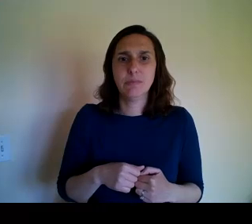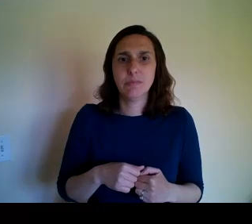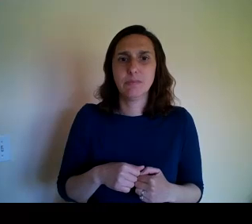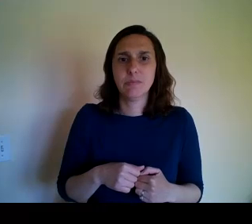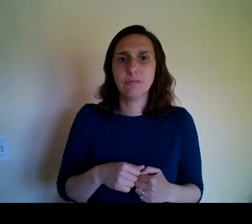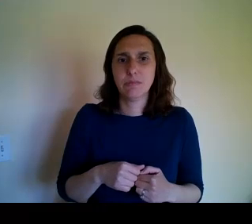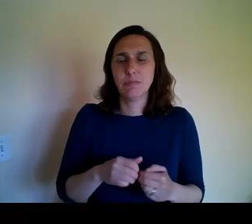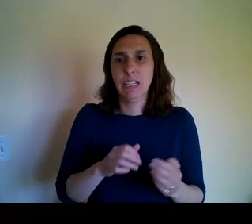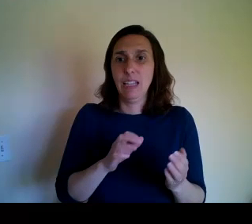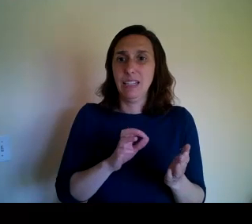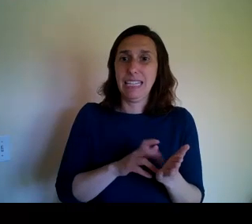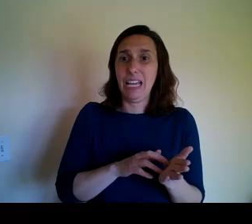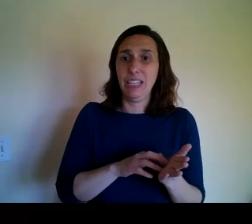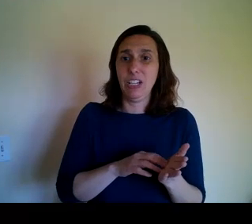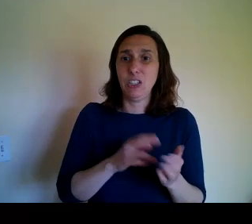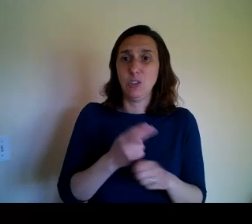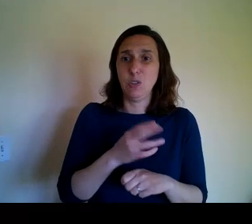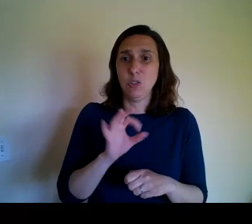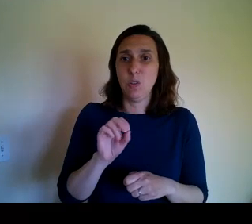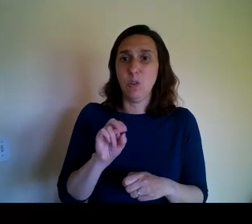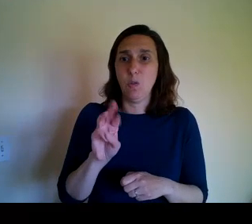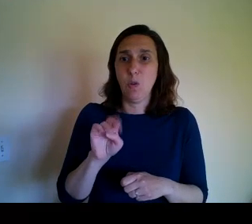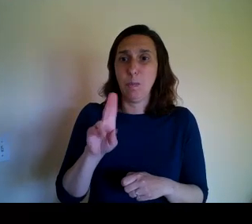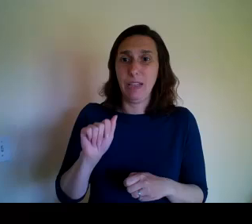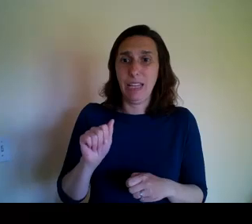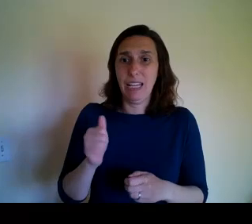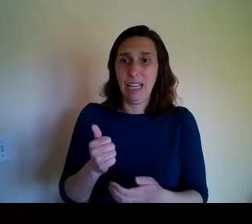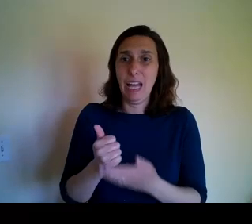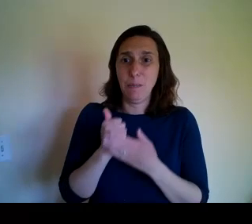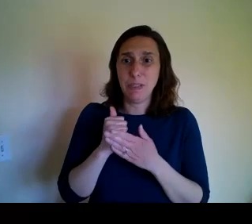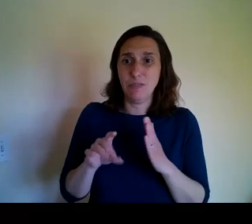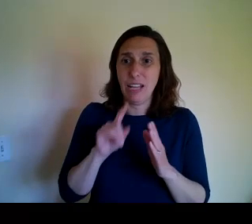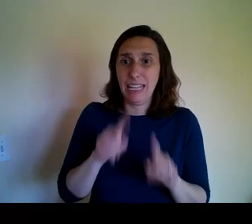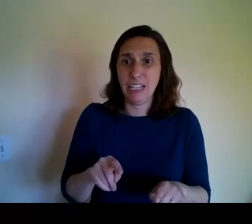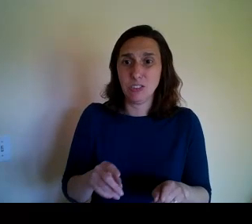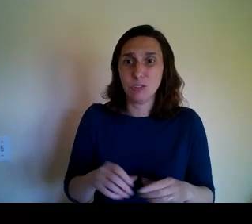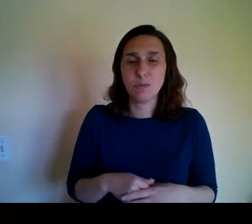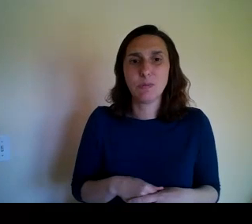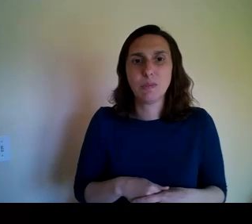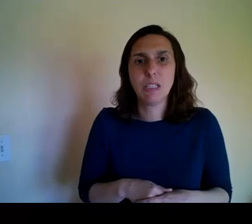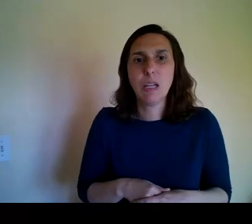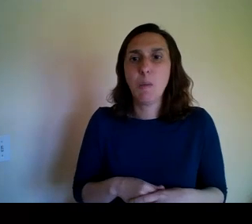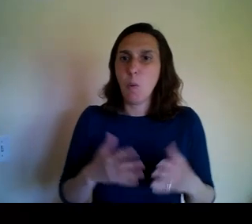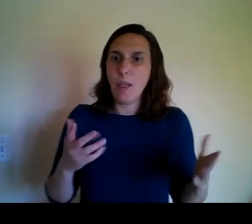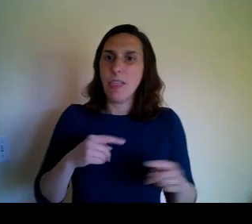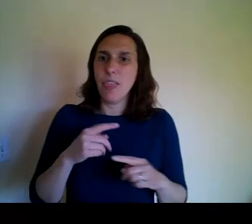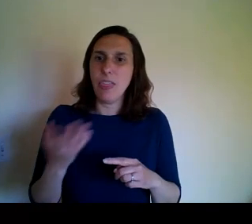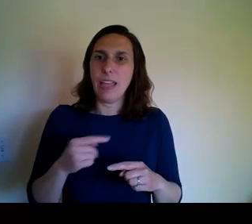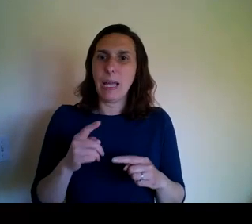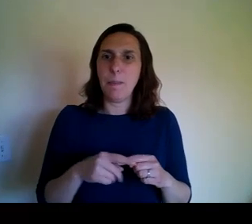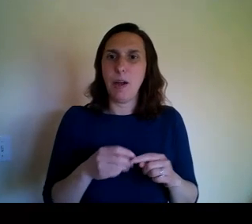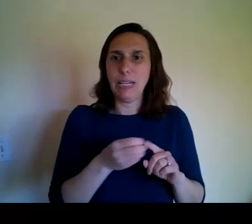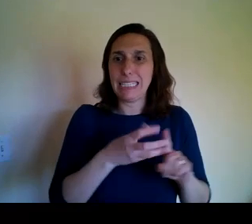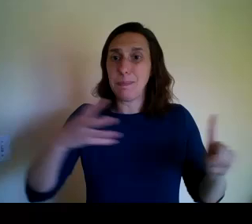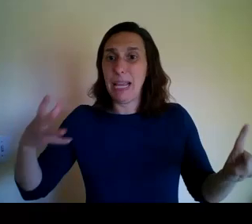the formulae for us and answer them out. But one of the things about expanding and collapsing logarithms that will be very,